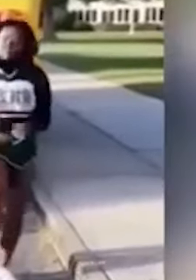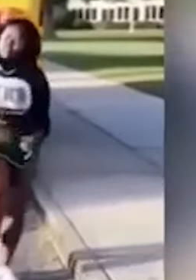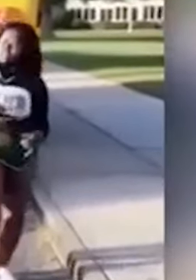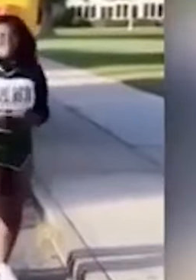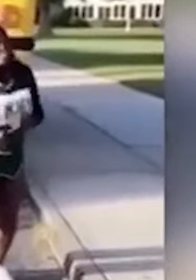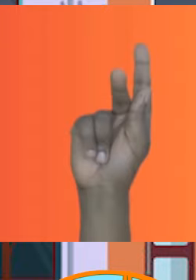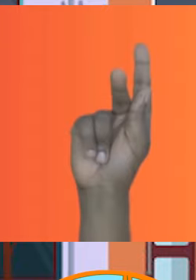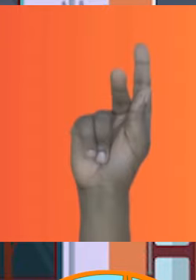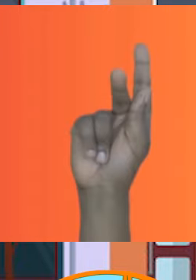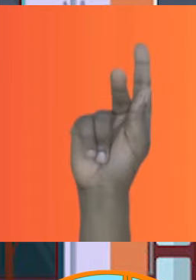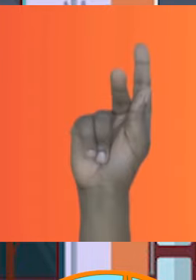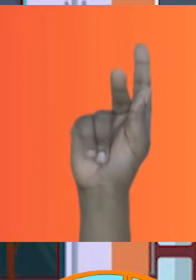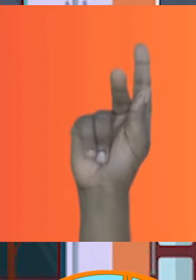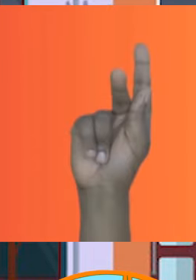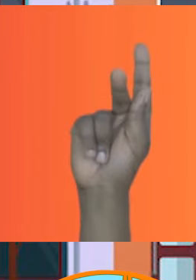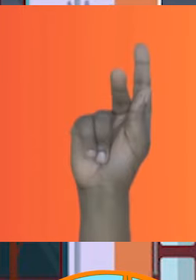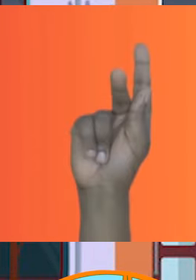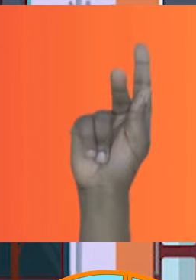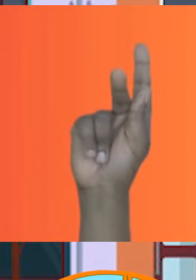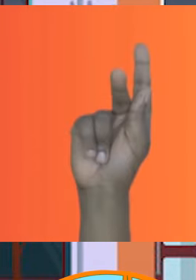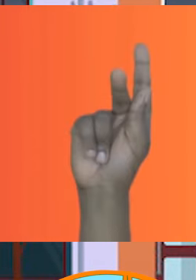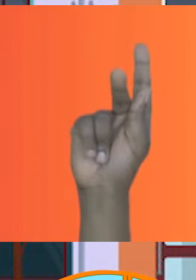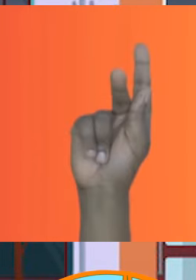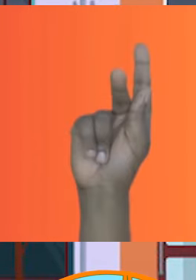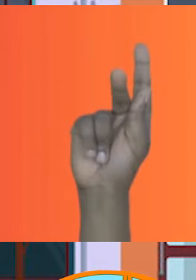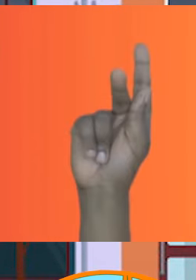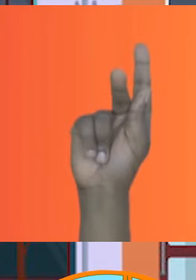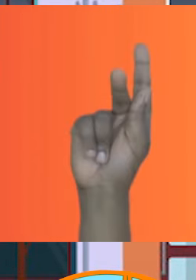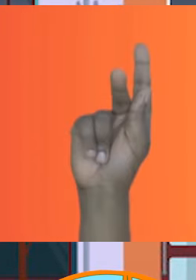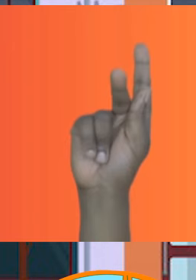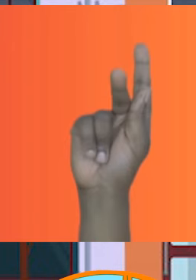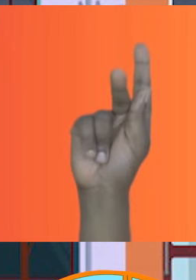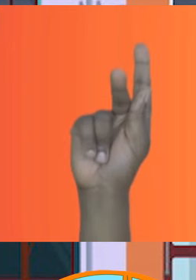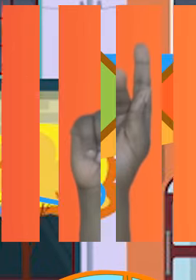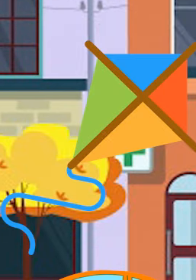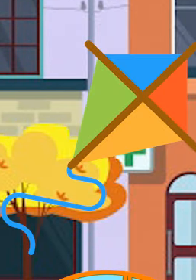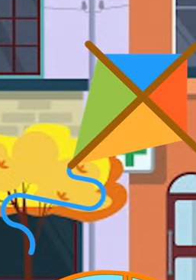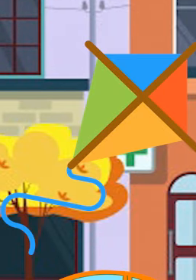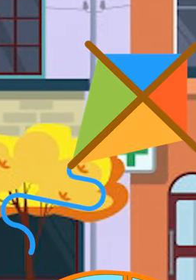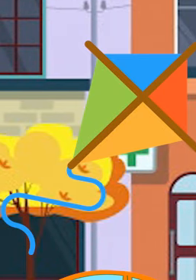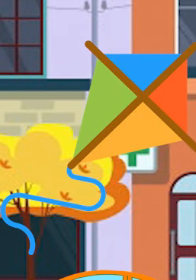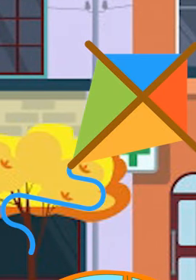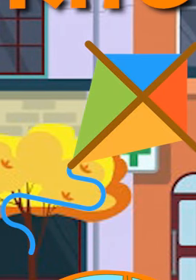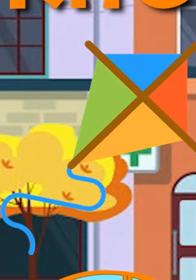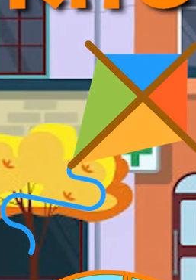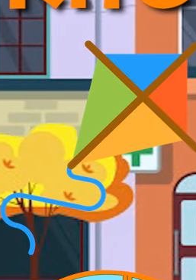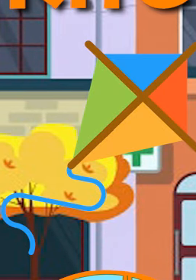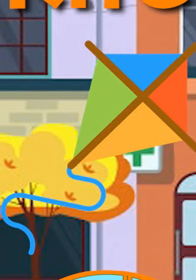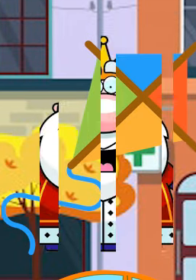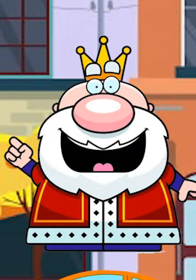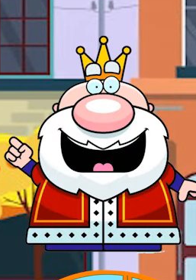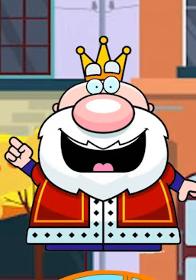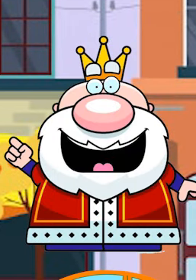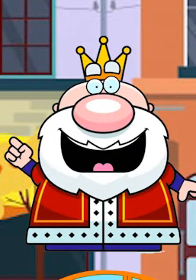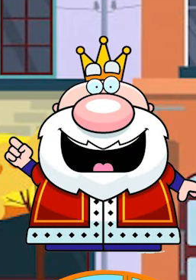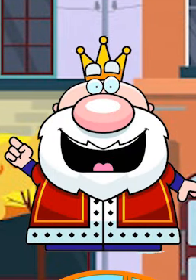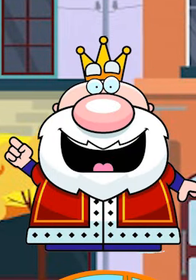beat. Let's go. This is the letter K. This is the letter K. Kite. Do